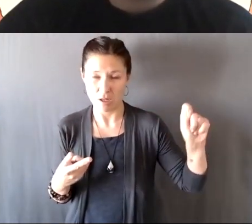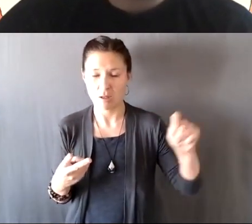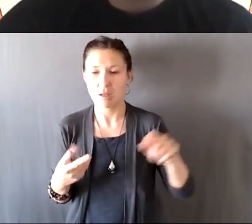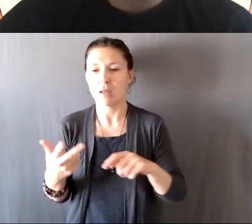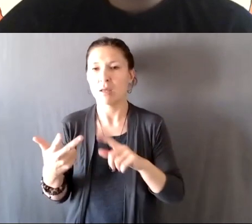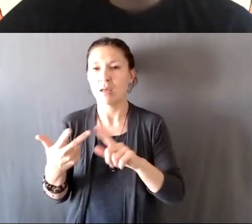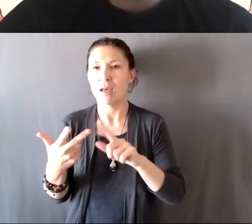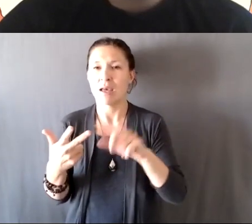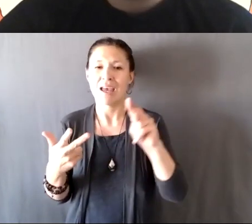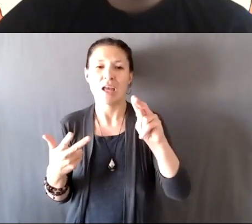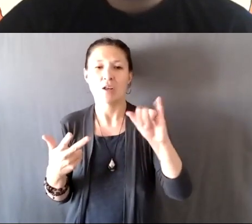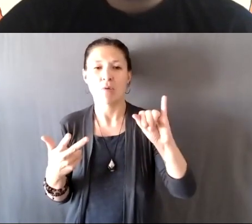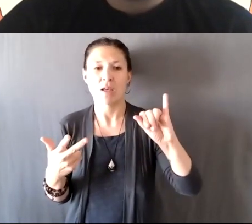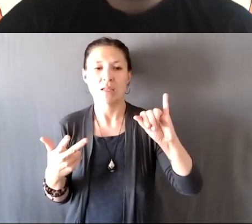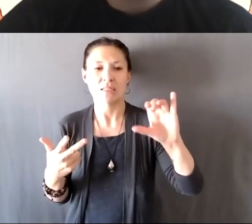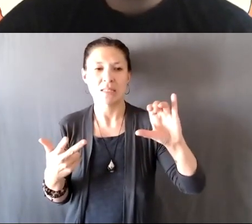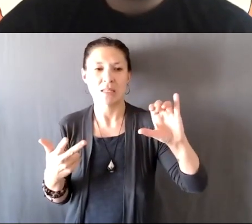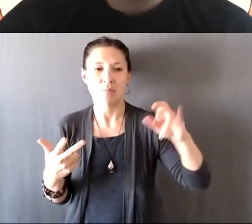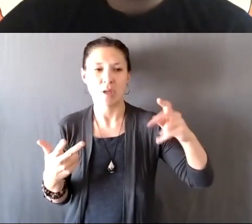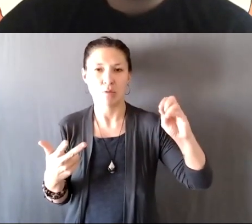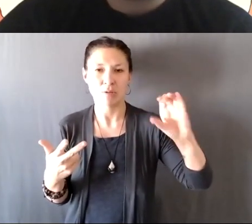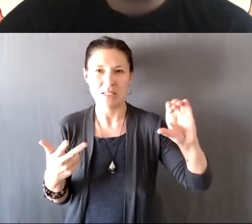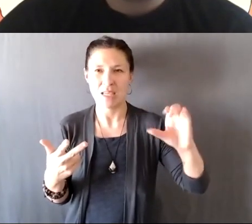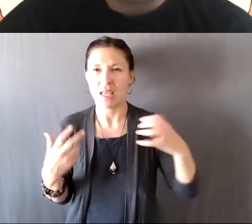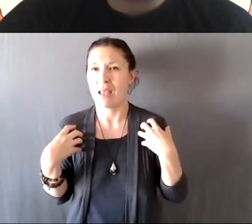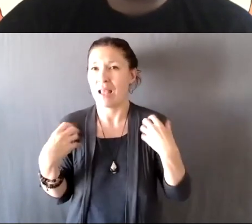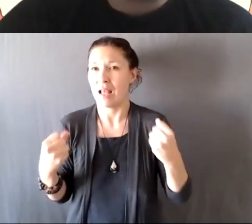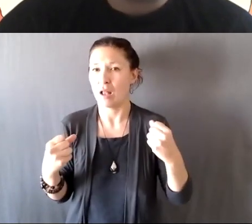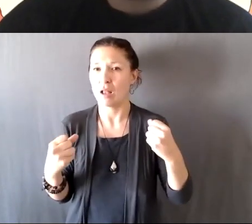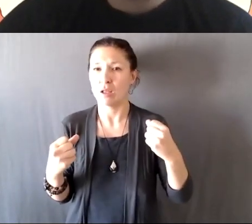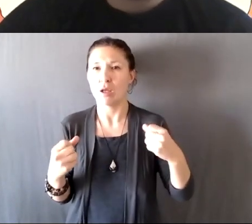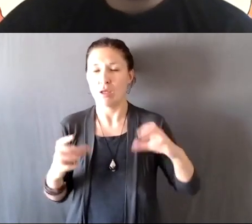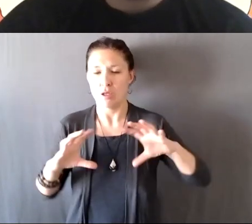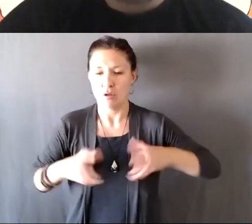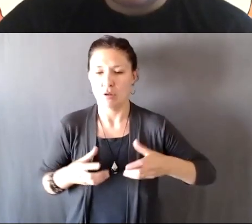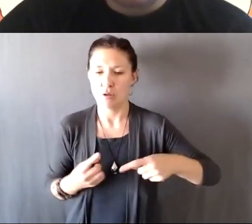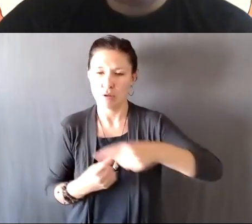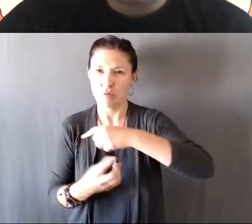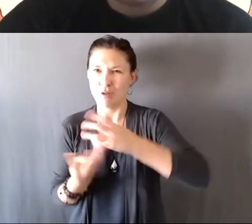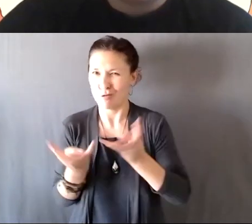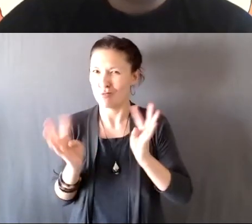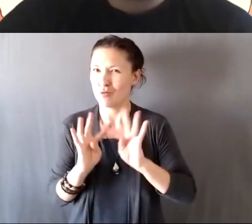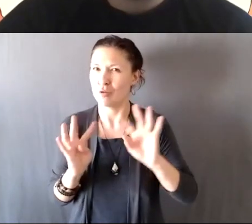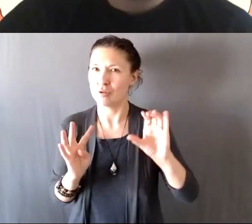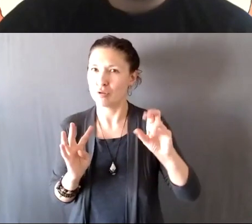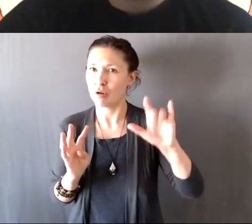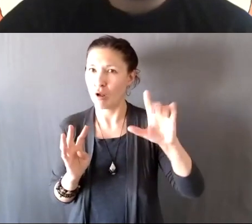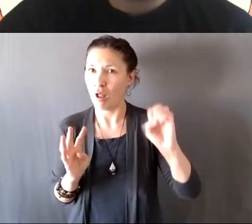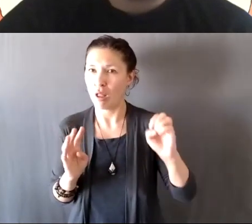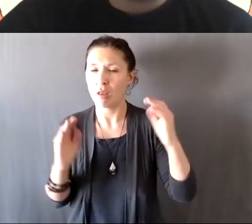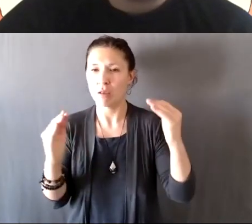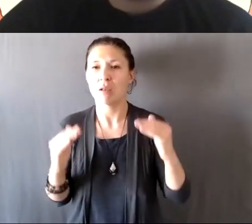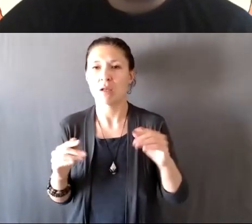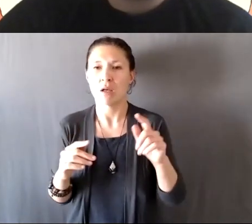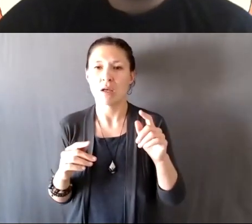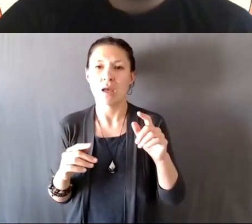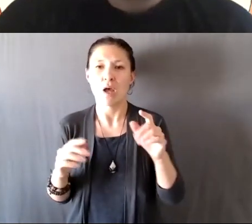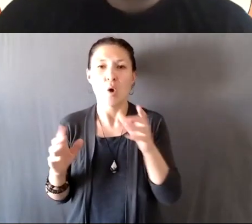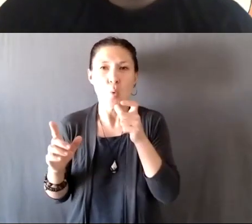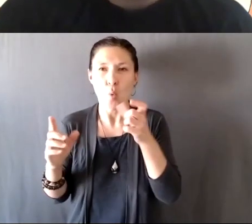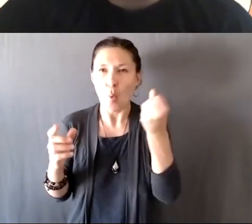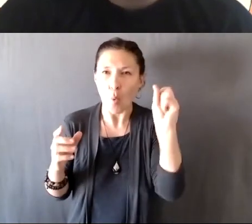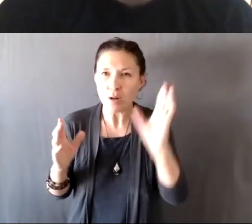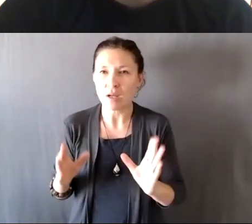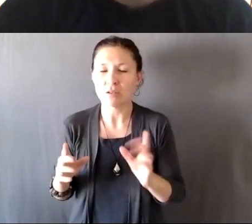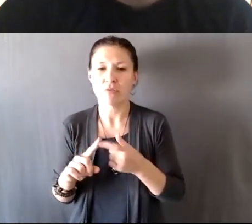Healing Circle, along with organizers from the Black School and many, many more. And we have a final celebration on July 25th